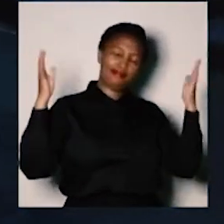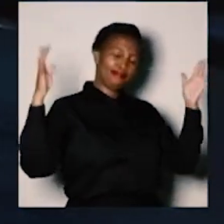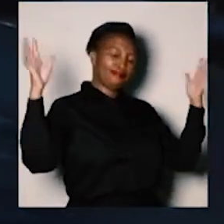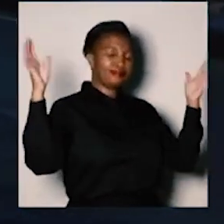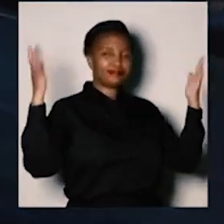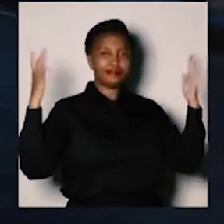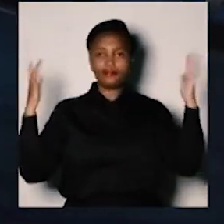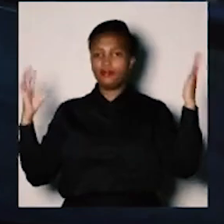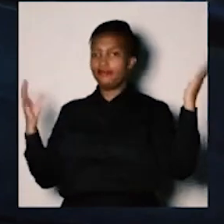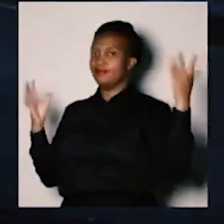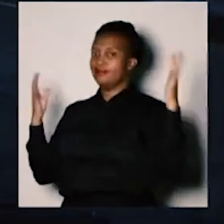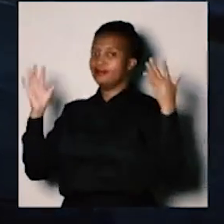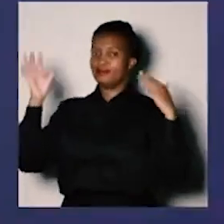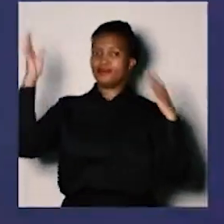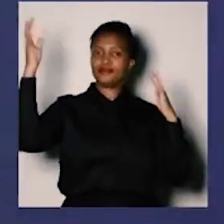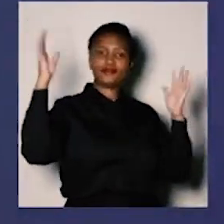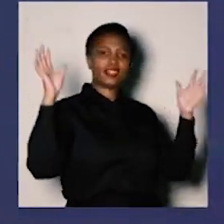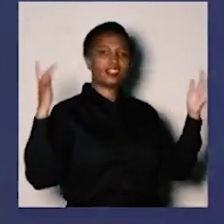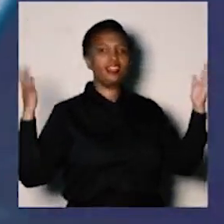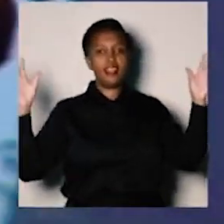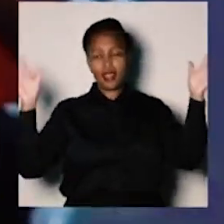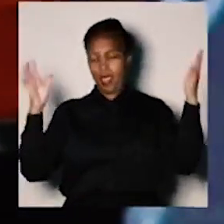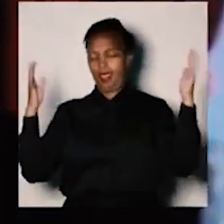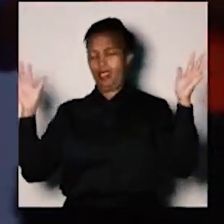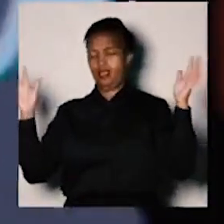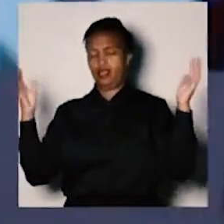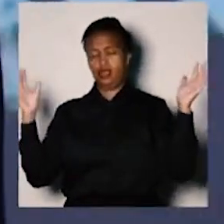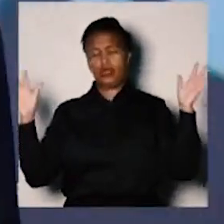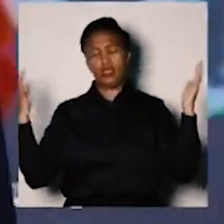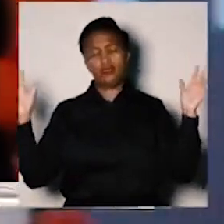church. Come on, church.